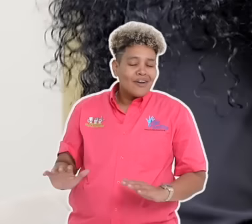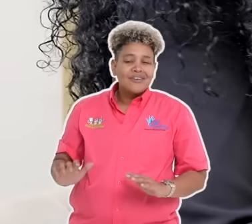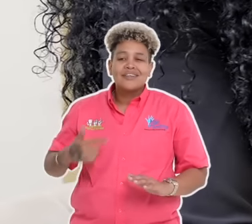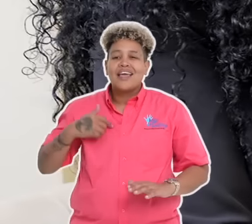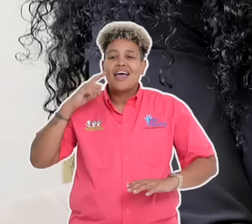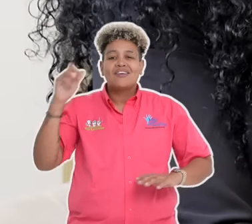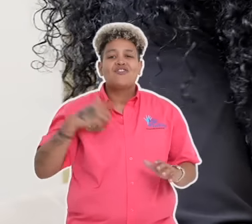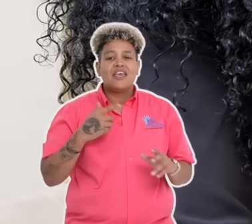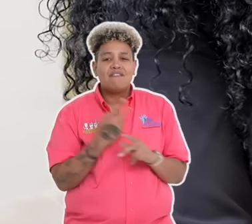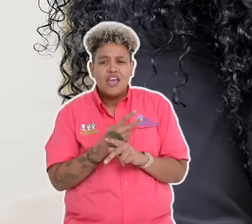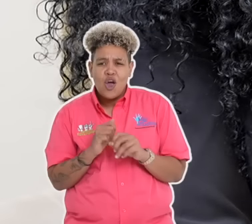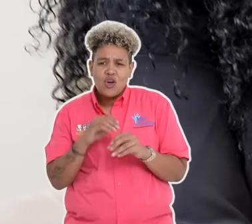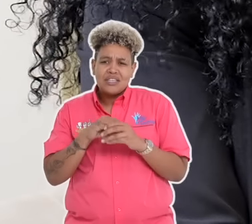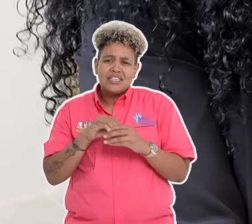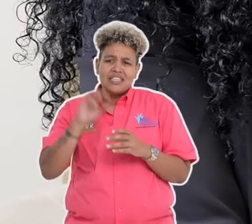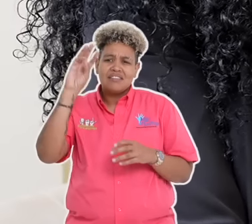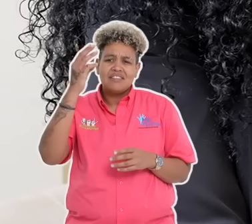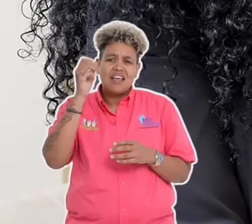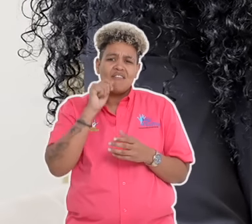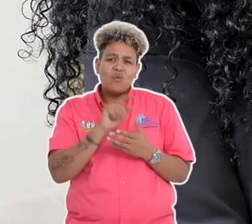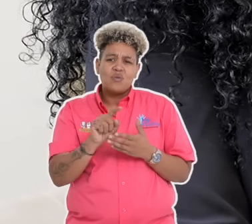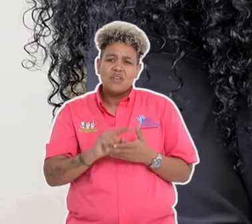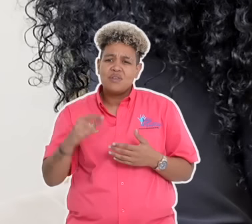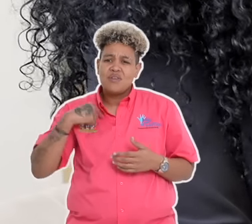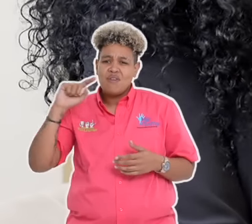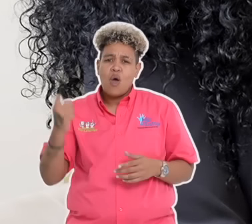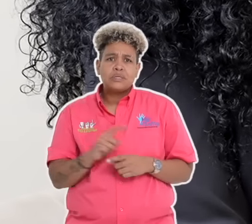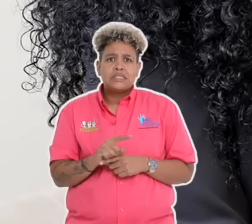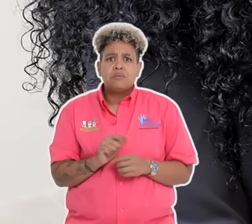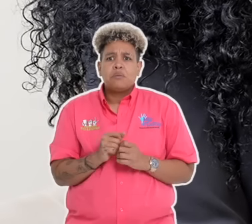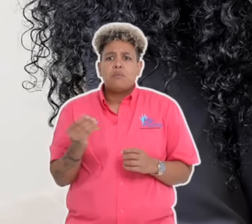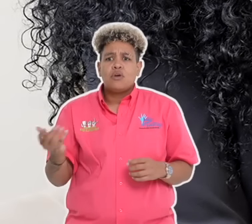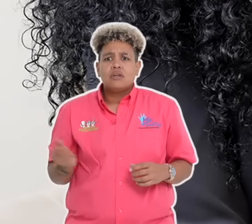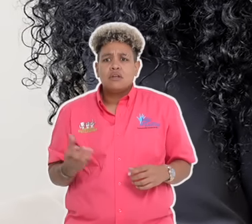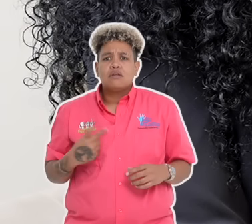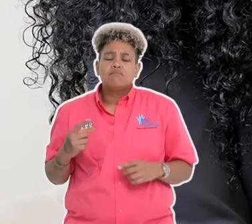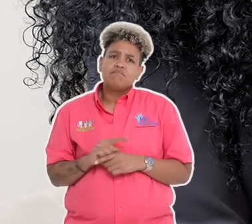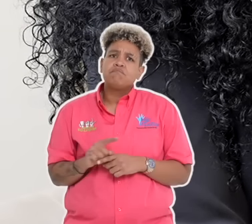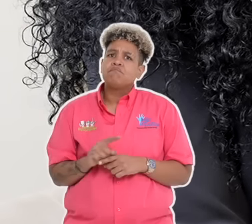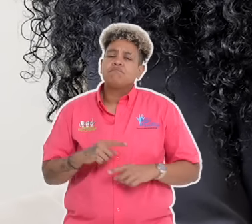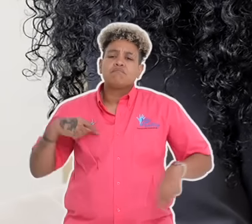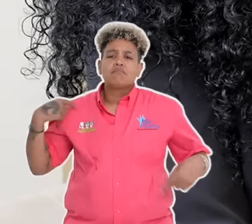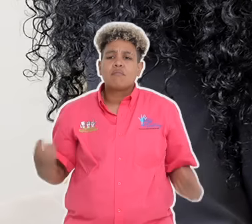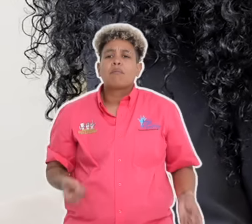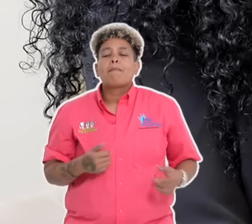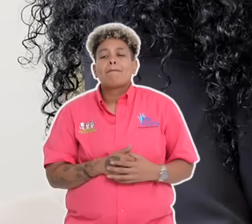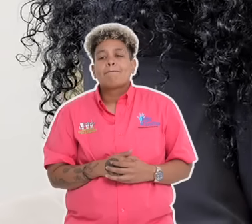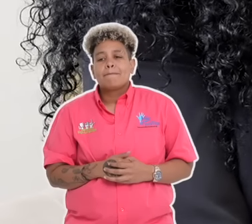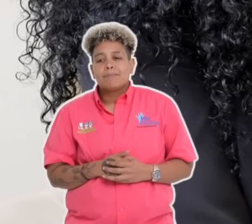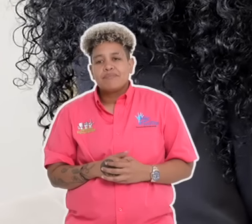And I used to figure out how to save $6 every week. So I've always been disciplined when it comes to financial